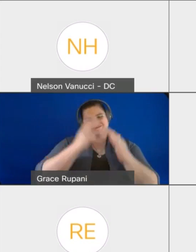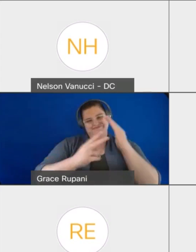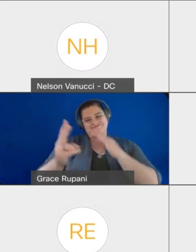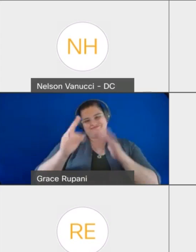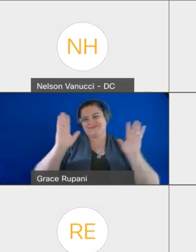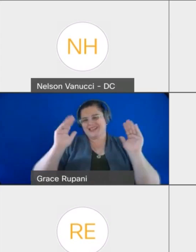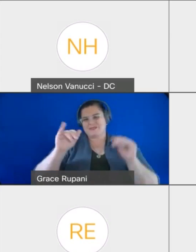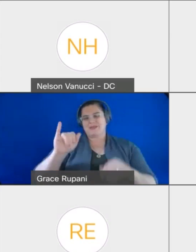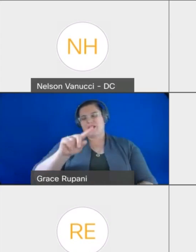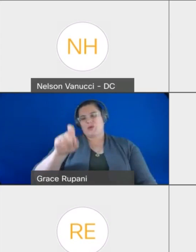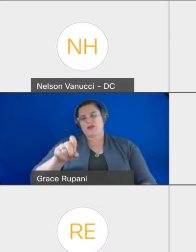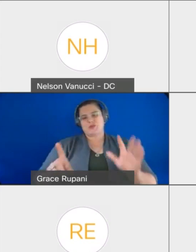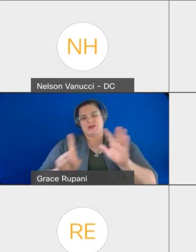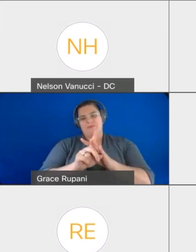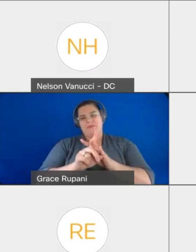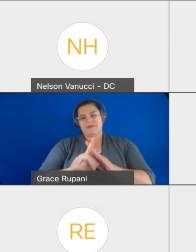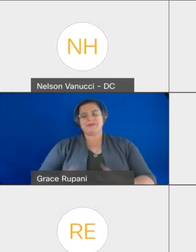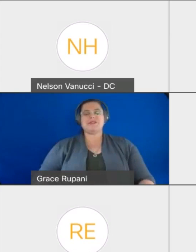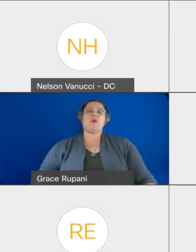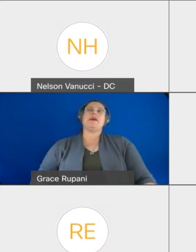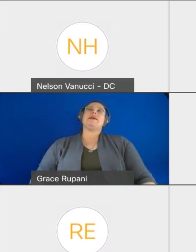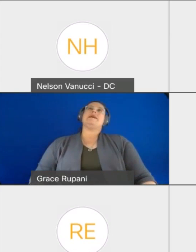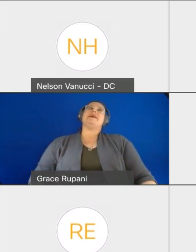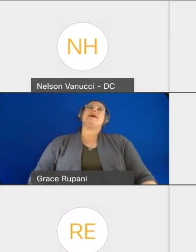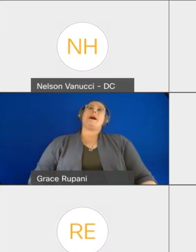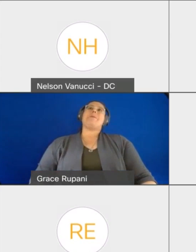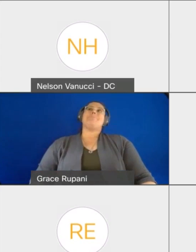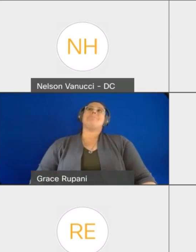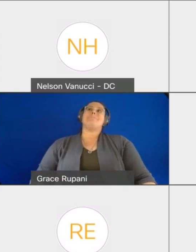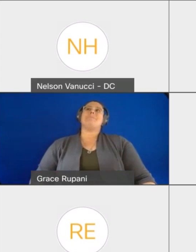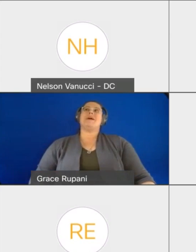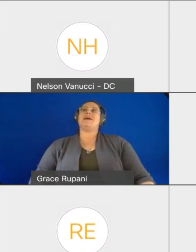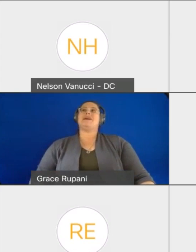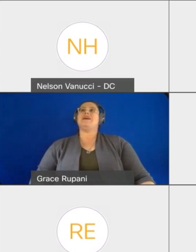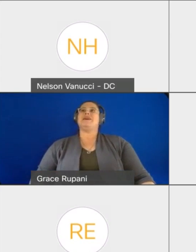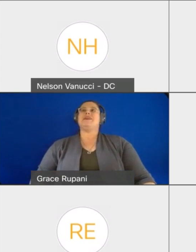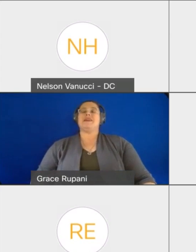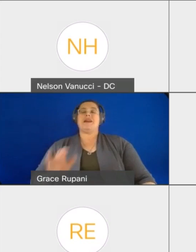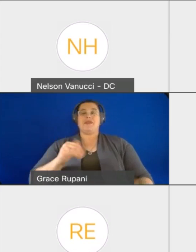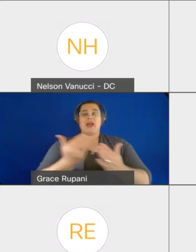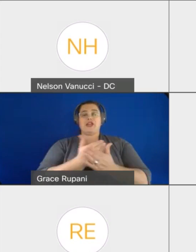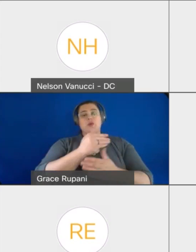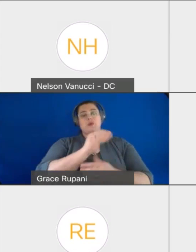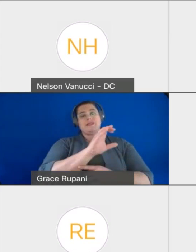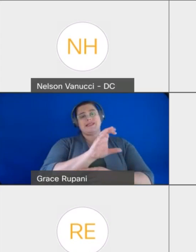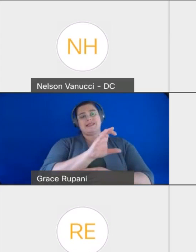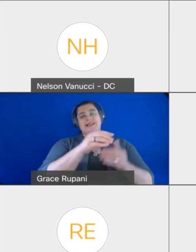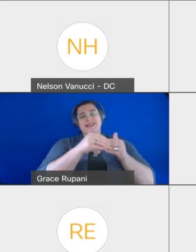coming through, and we are still in the process of kind of digesting this new guidance from the CDC